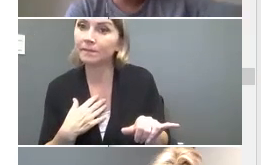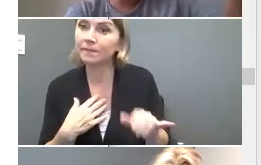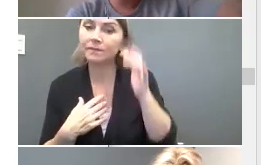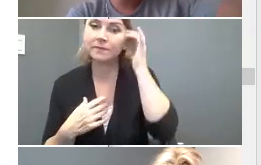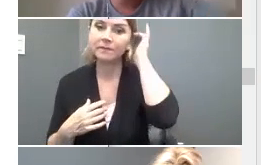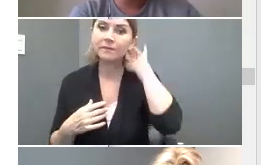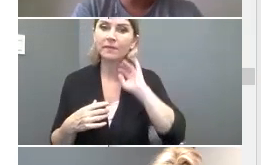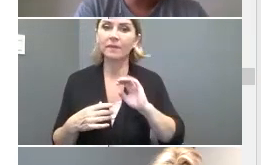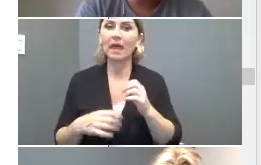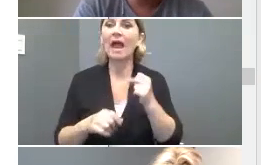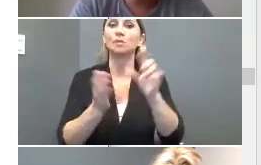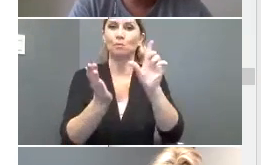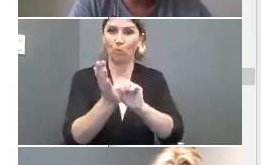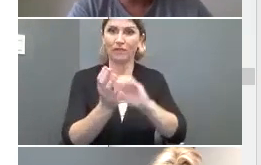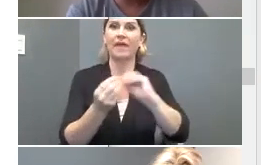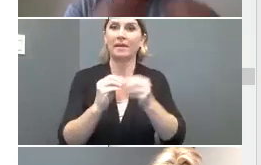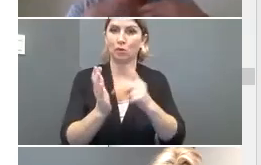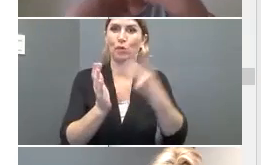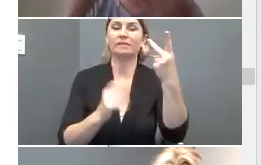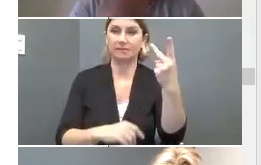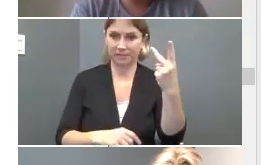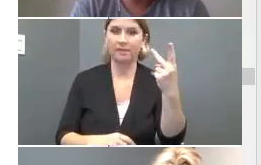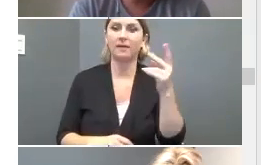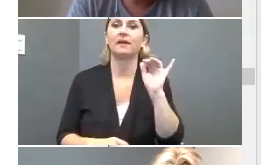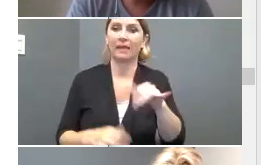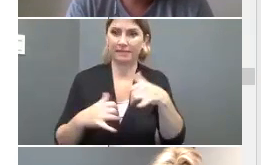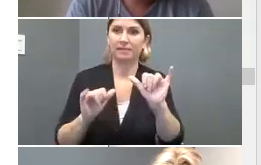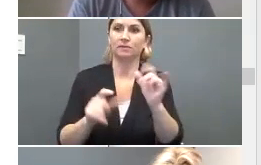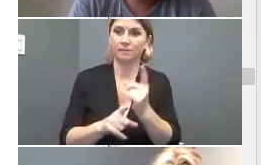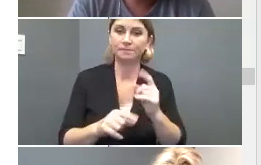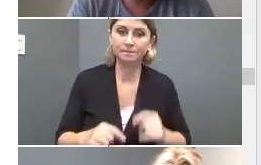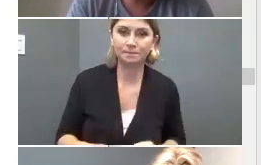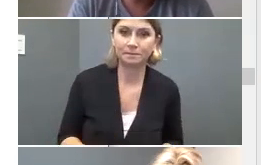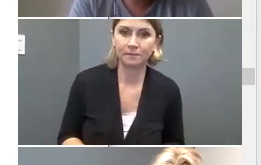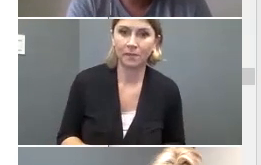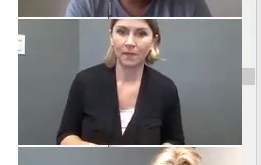And I just print the number twice, but that is still within n, right?